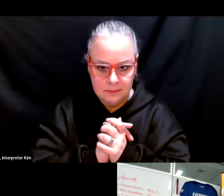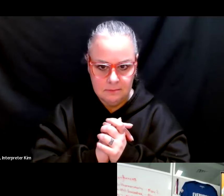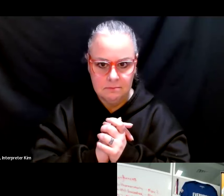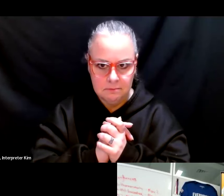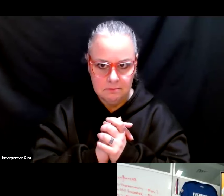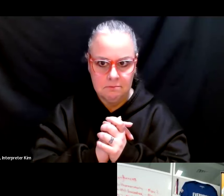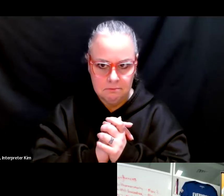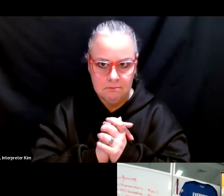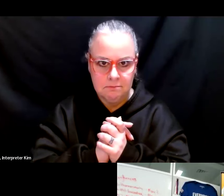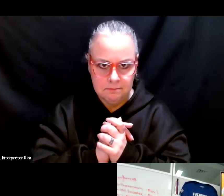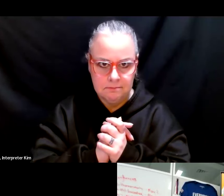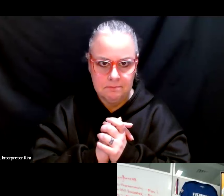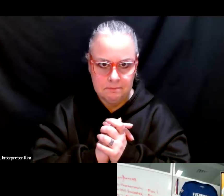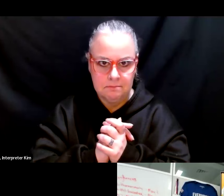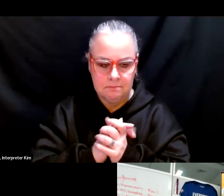Cantonese.